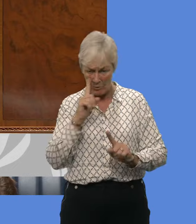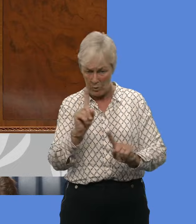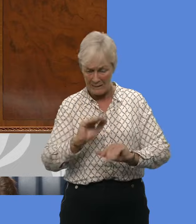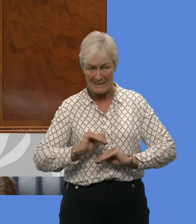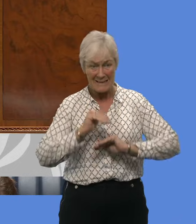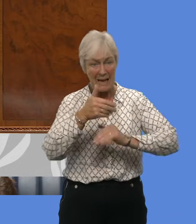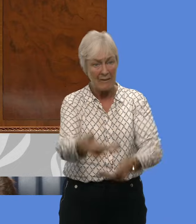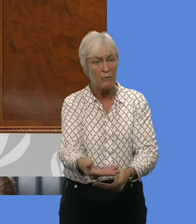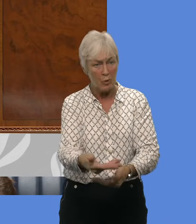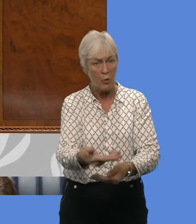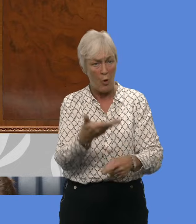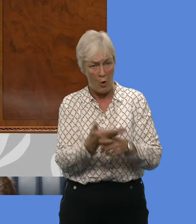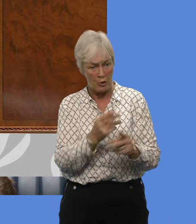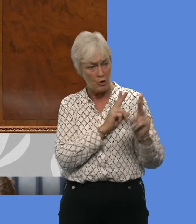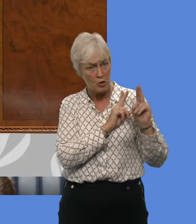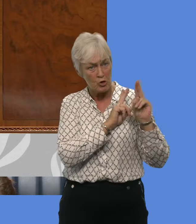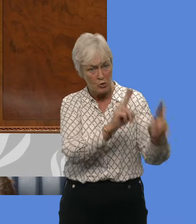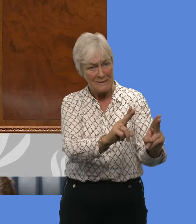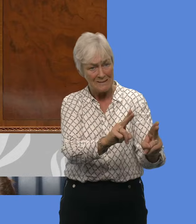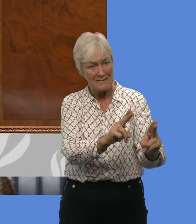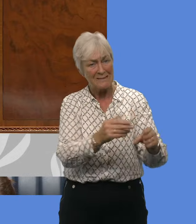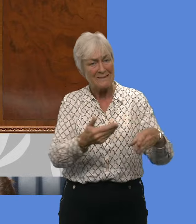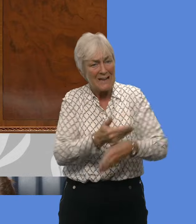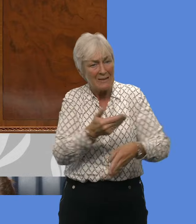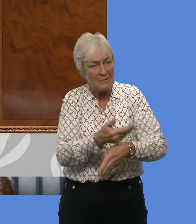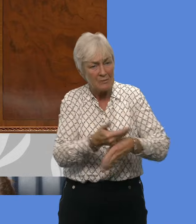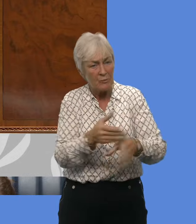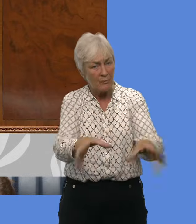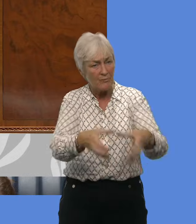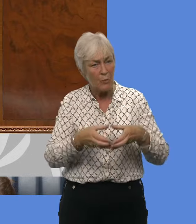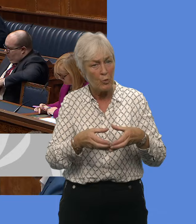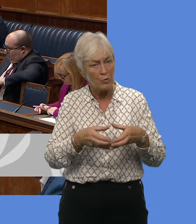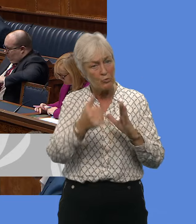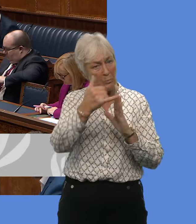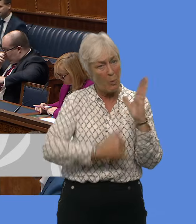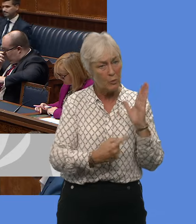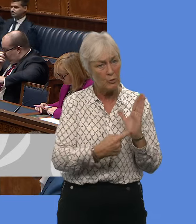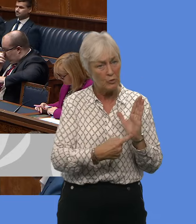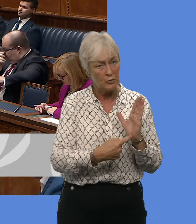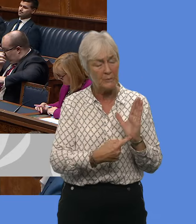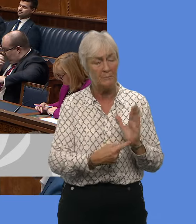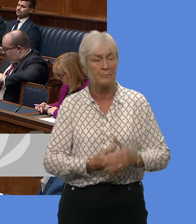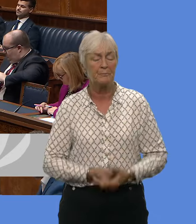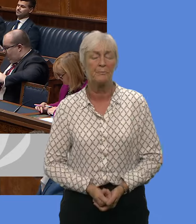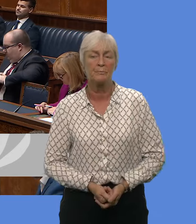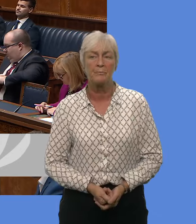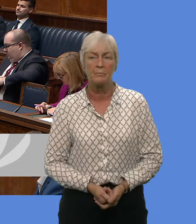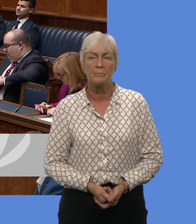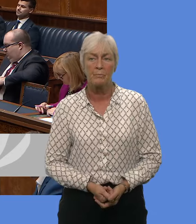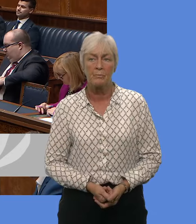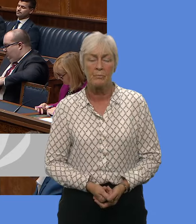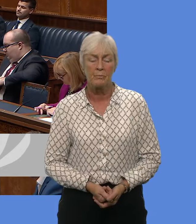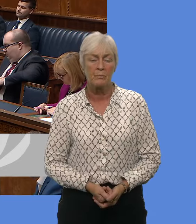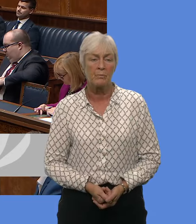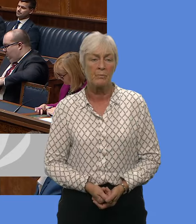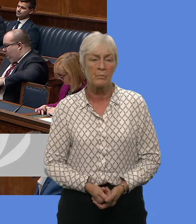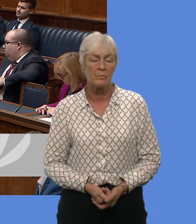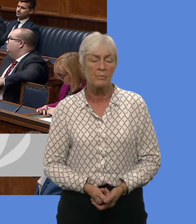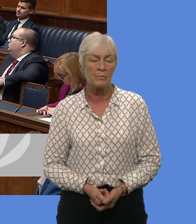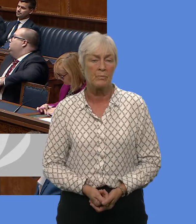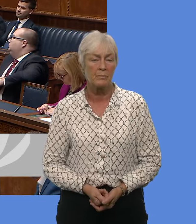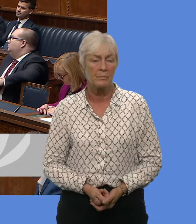upon the High Street Task Force street report? Junior Minister. Thank you, Mr.